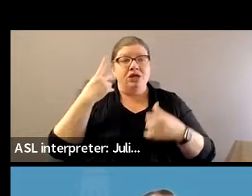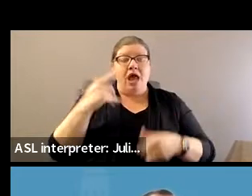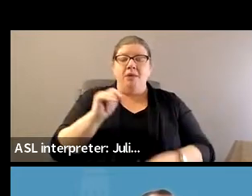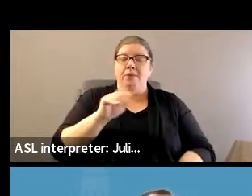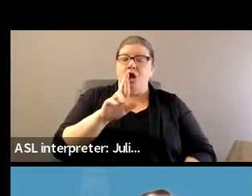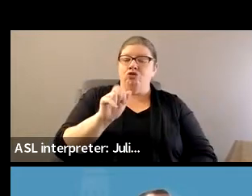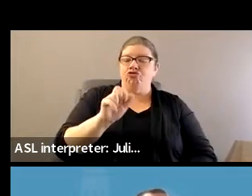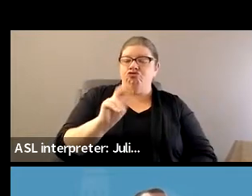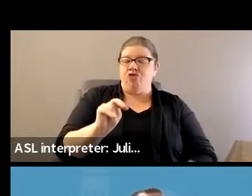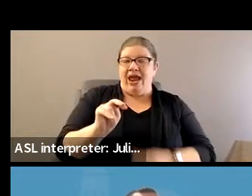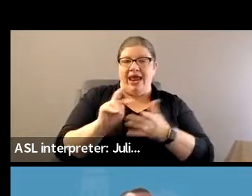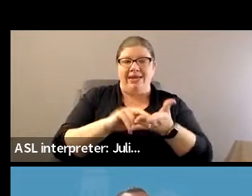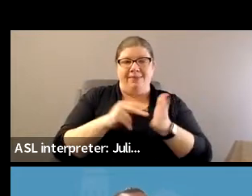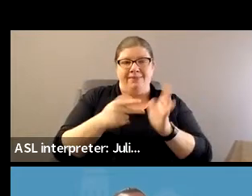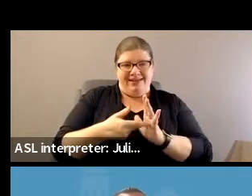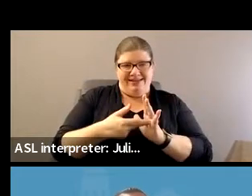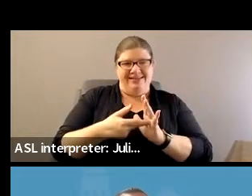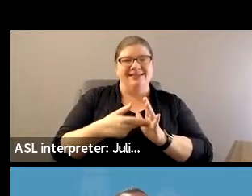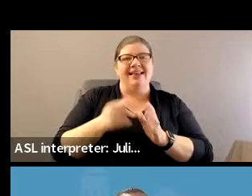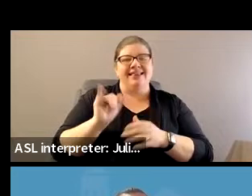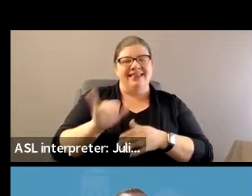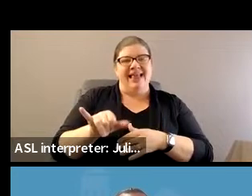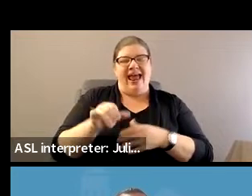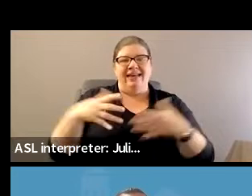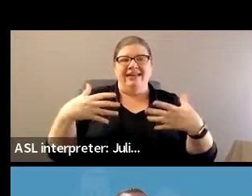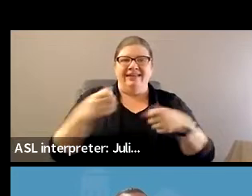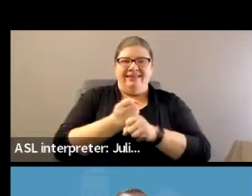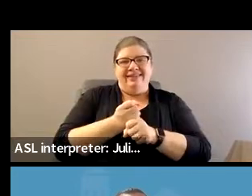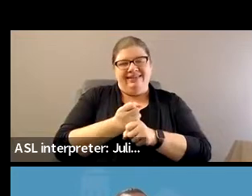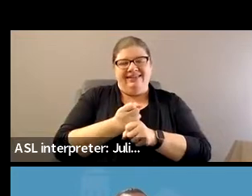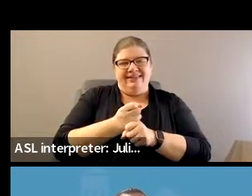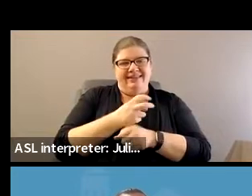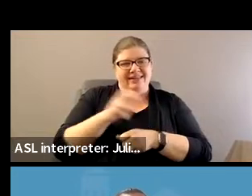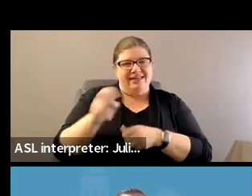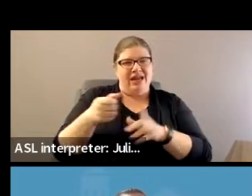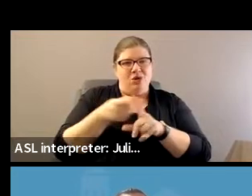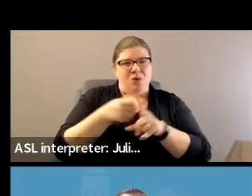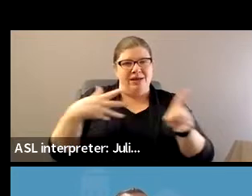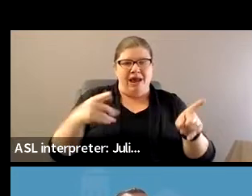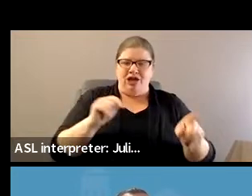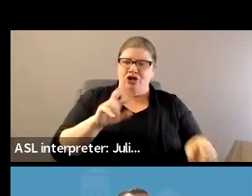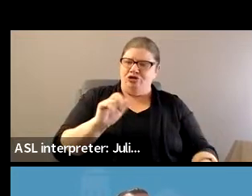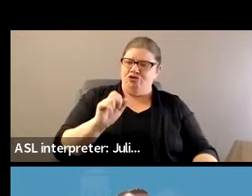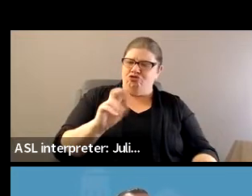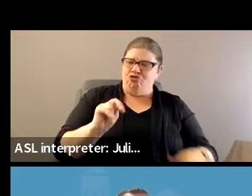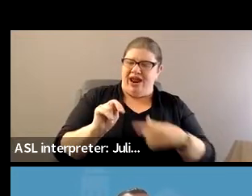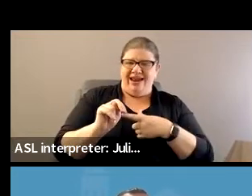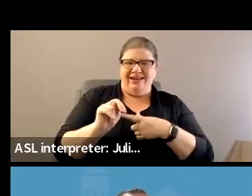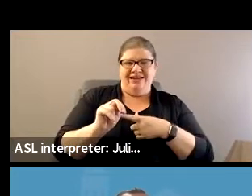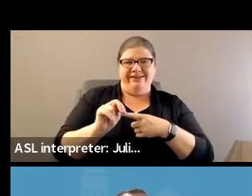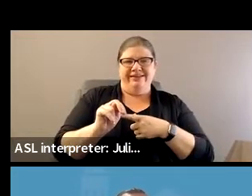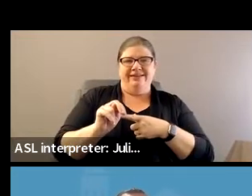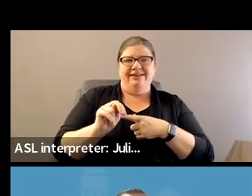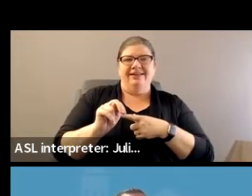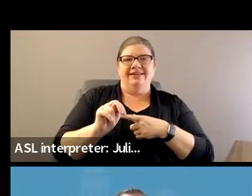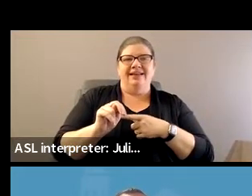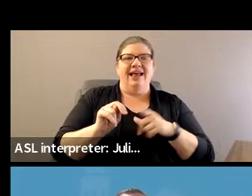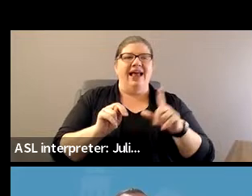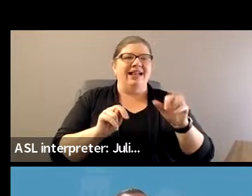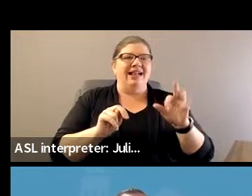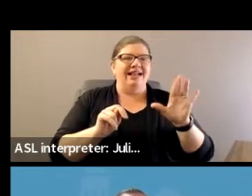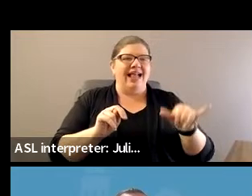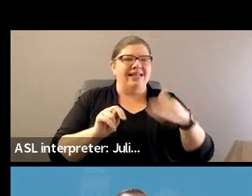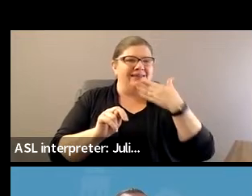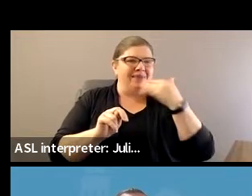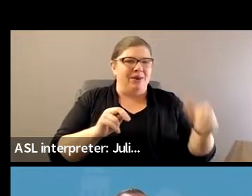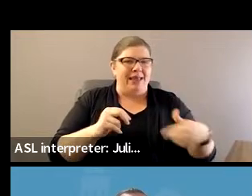mean, us in that thing. So we want to make sure we explain that. Kim, can you just do a little bit of what that means? Yes, Lacey's better than I am,